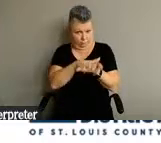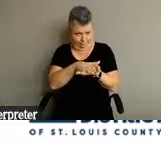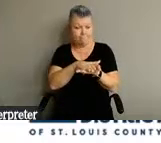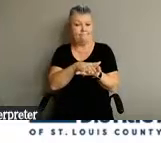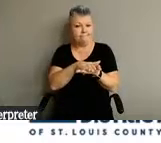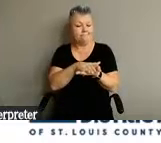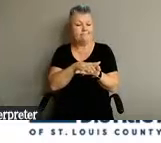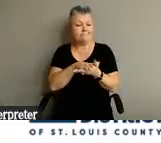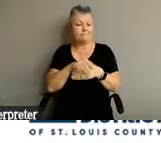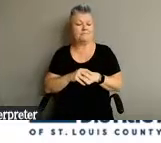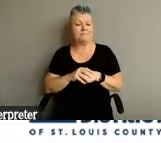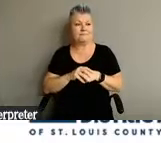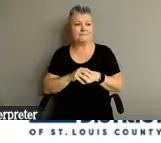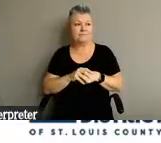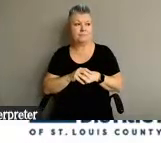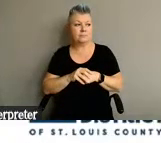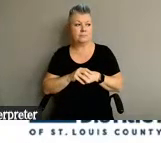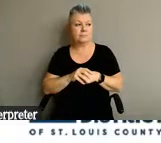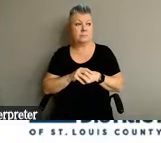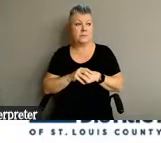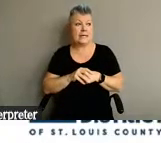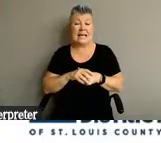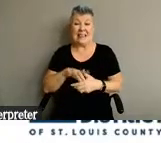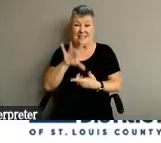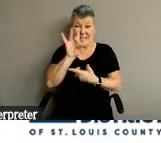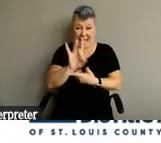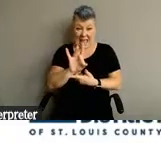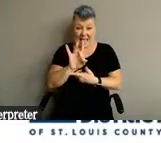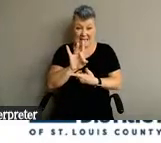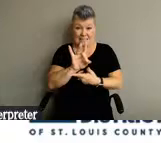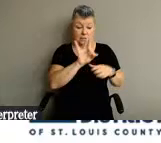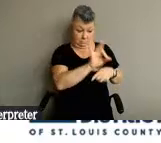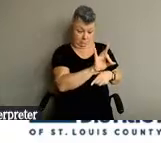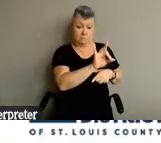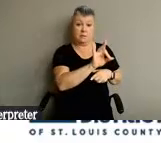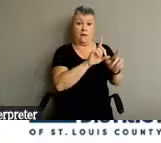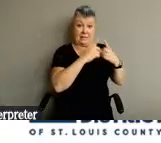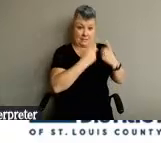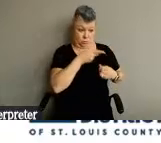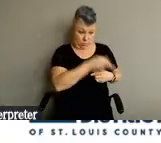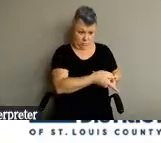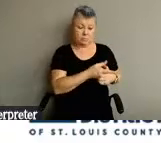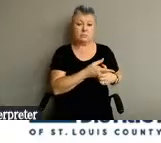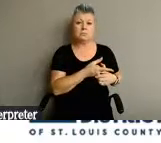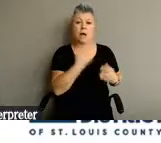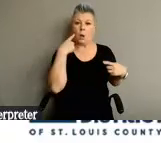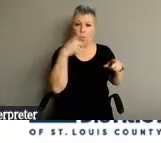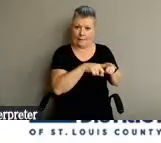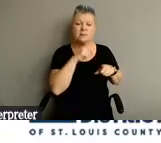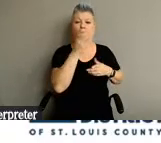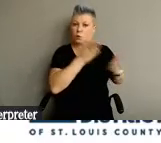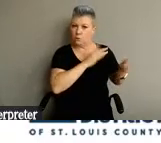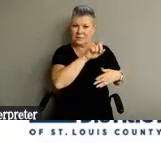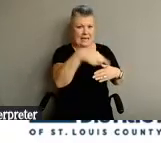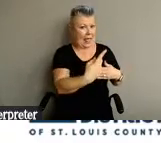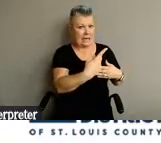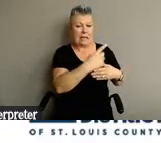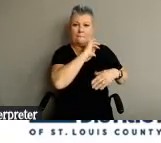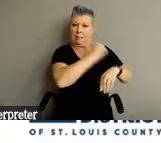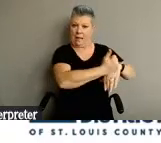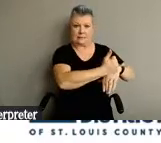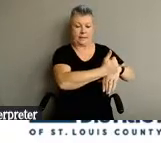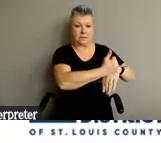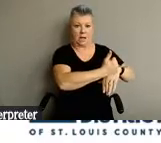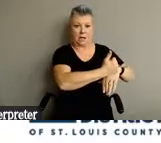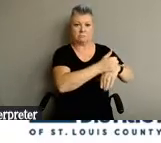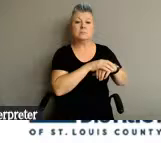today. In the 8 St. Louis Coalition districts, agreements are for services in any placement setting, and it